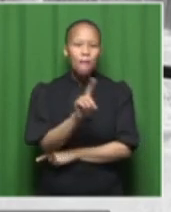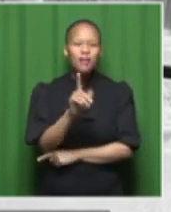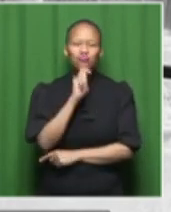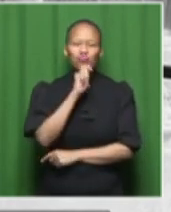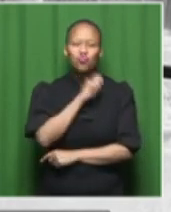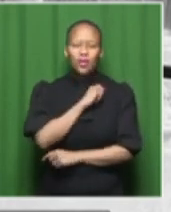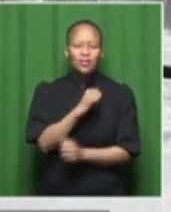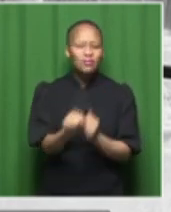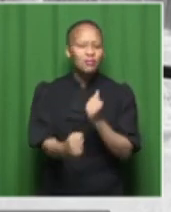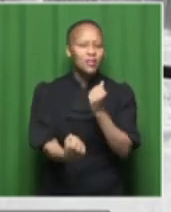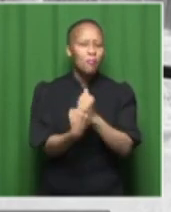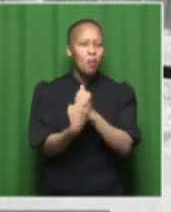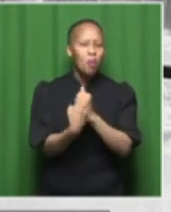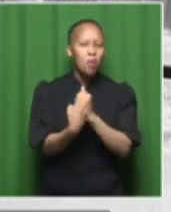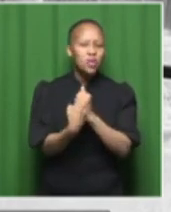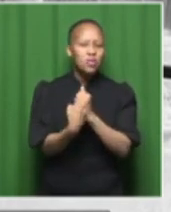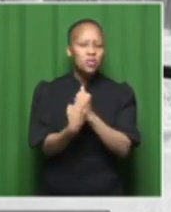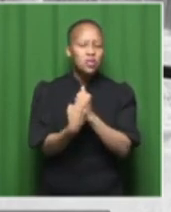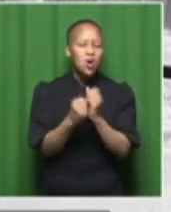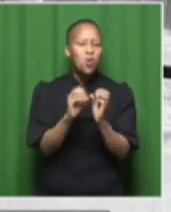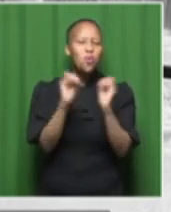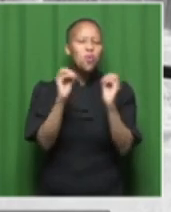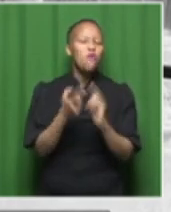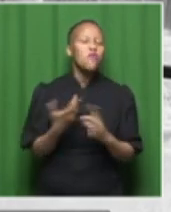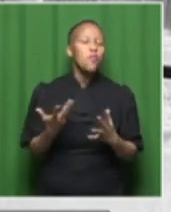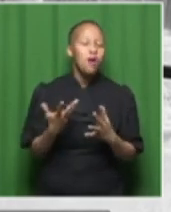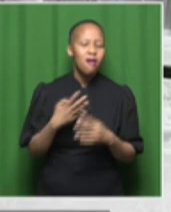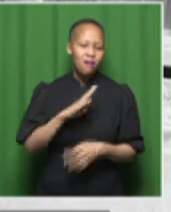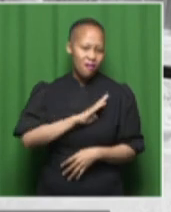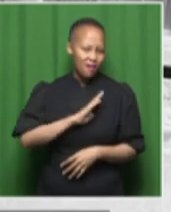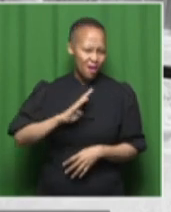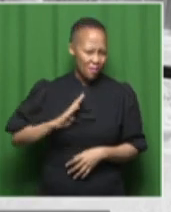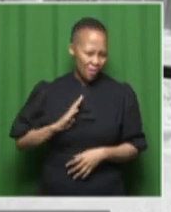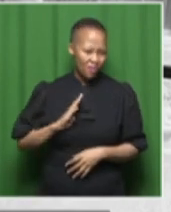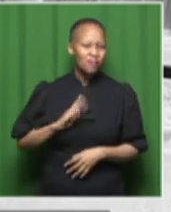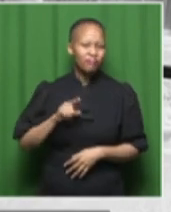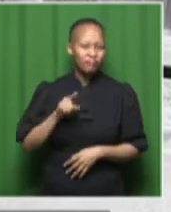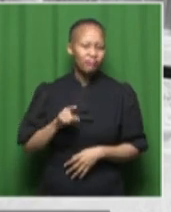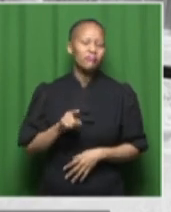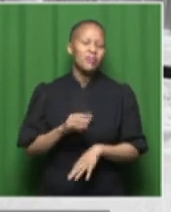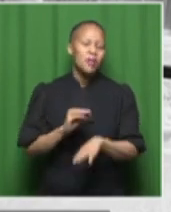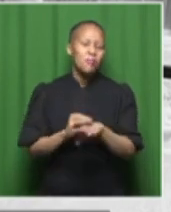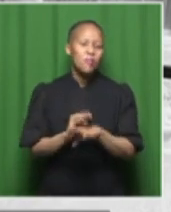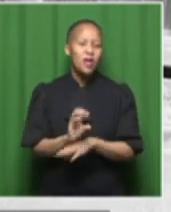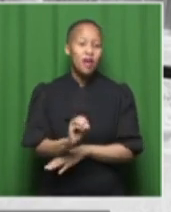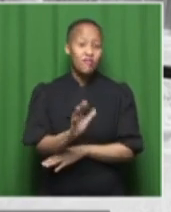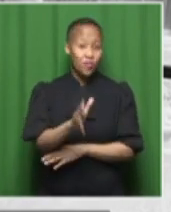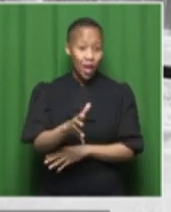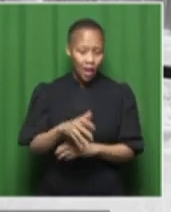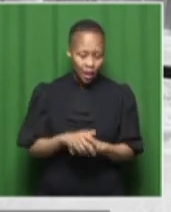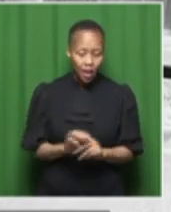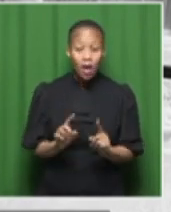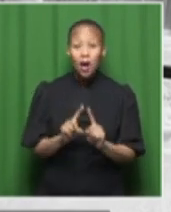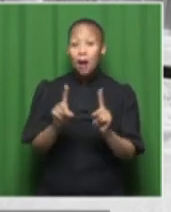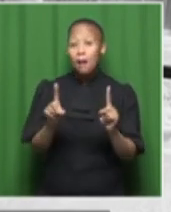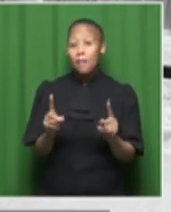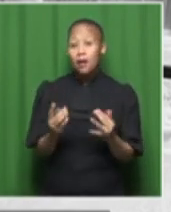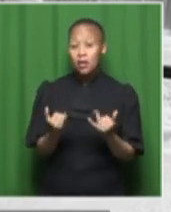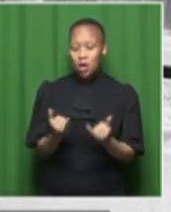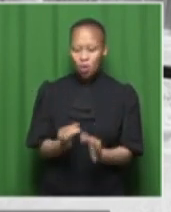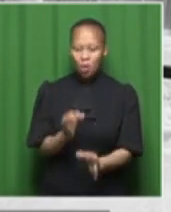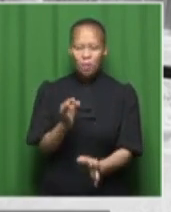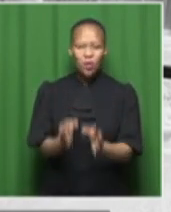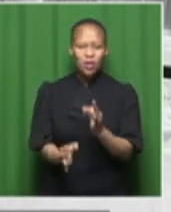support of the board. I think it's a recipe for disaster. I think where we are right now in the